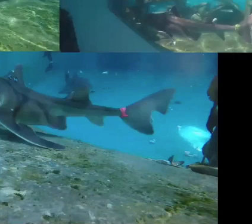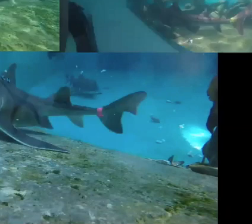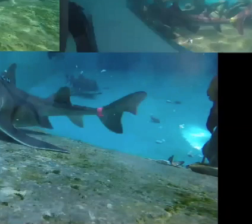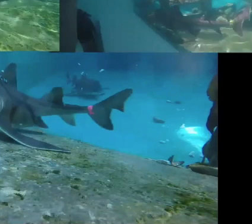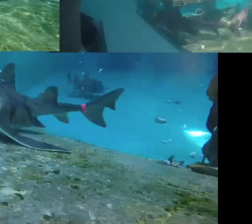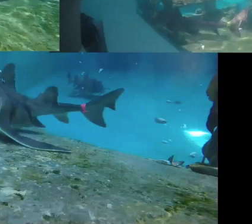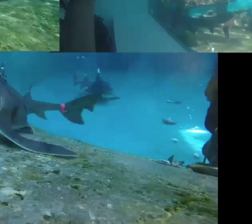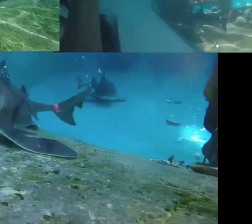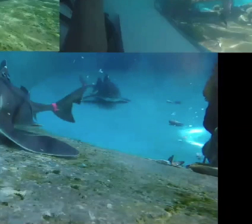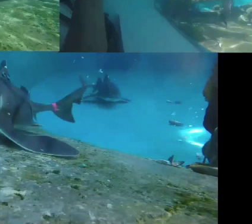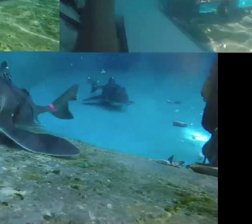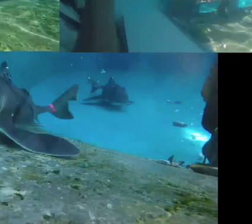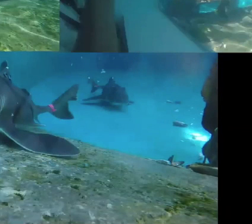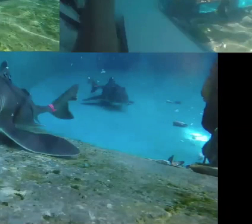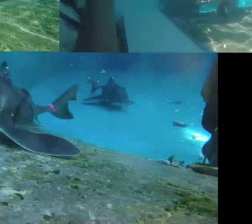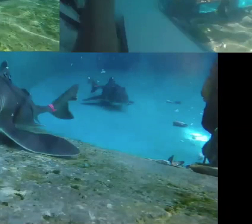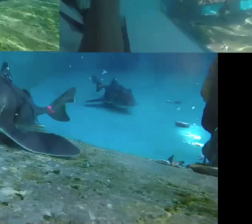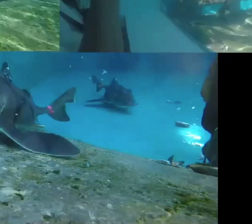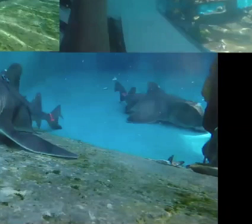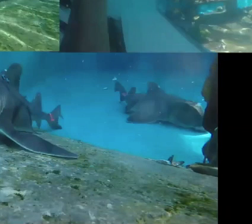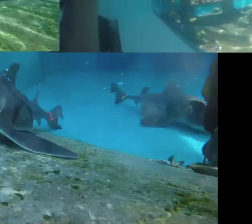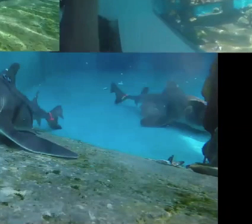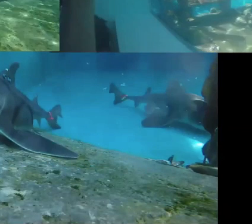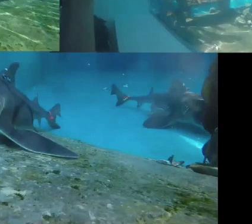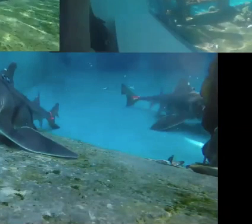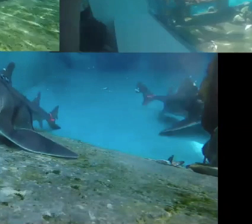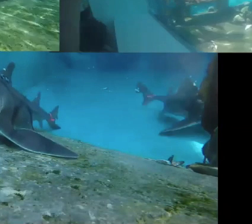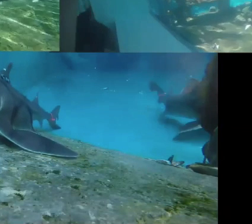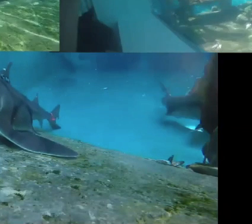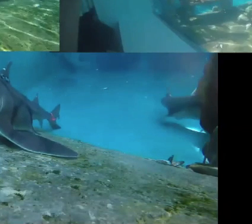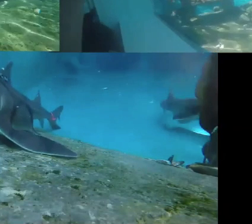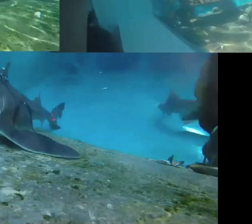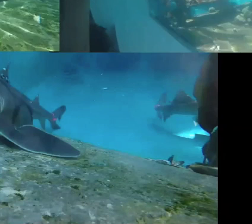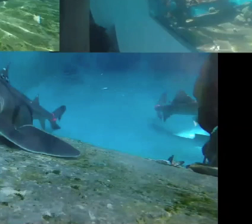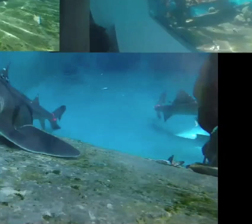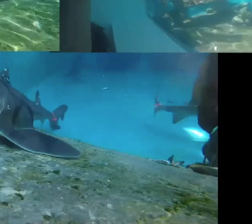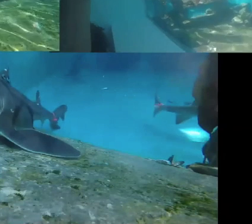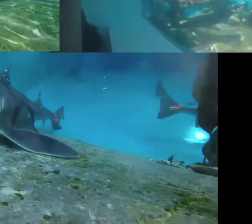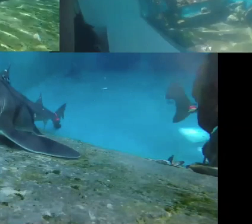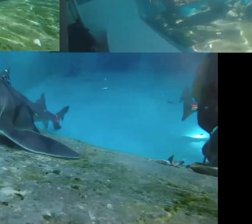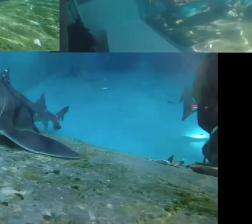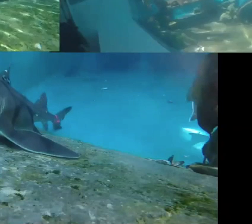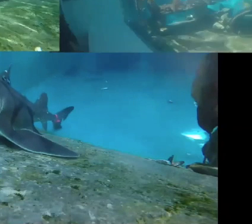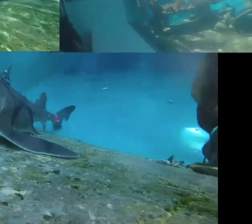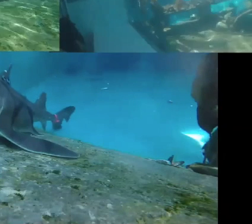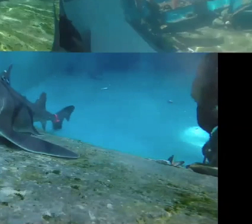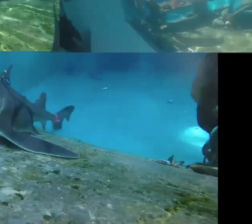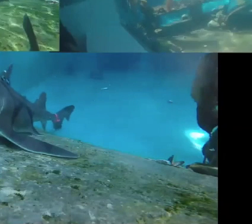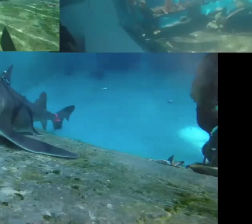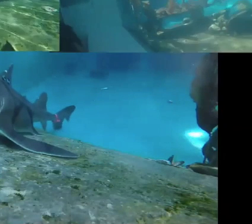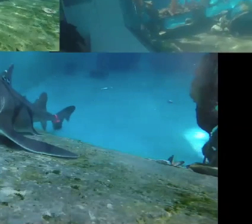and that's the movement we're trying to capture with the tags, which is a super fine scale movement if you